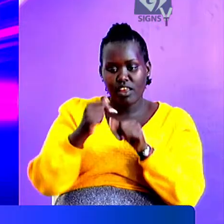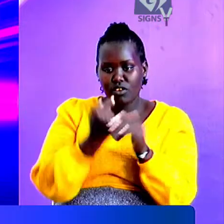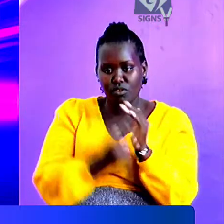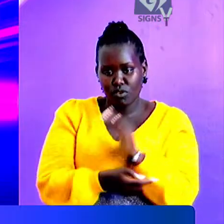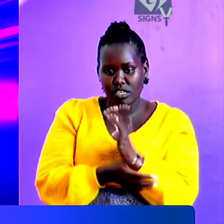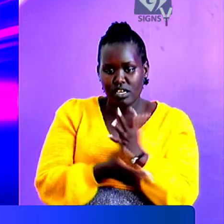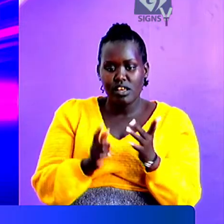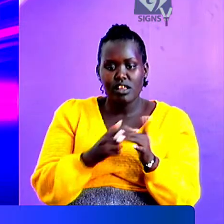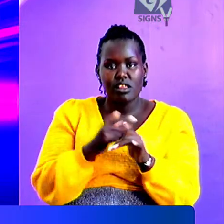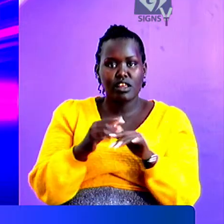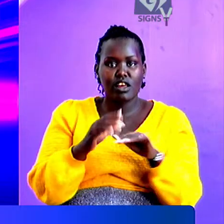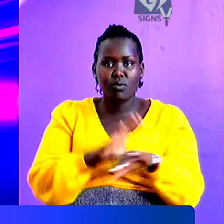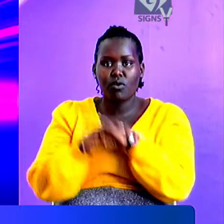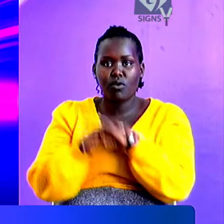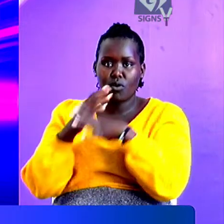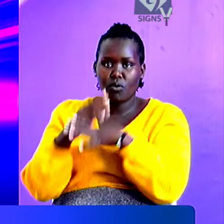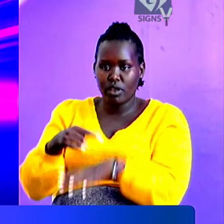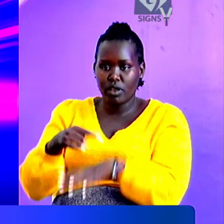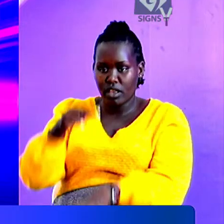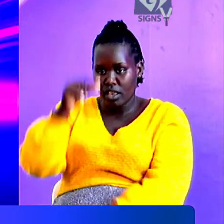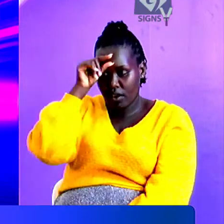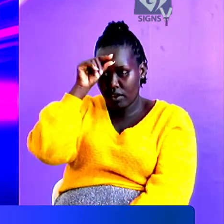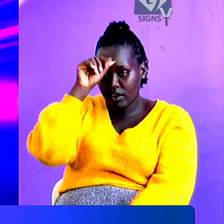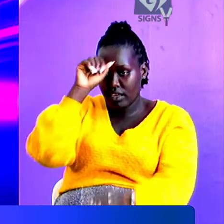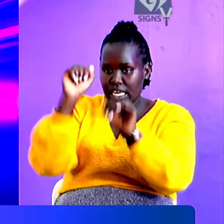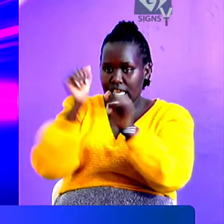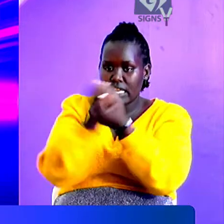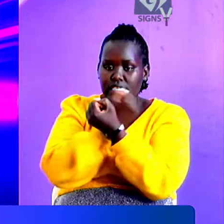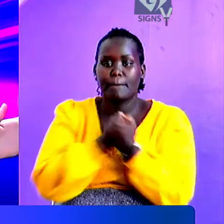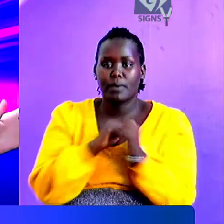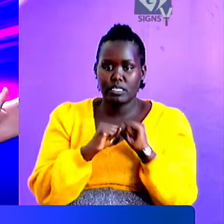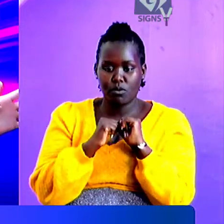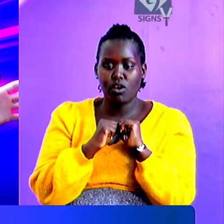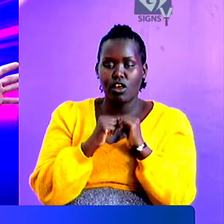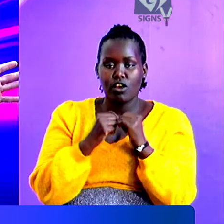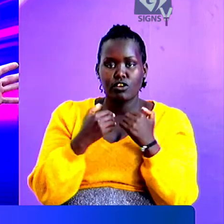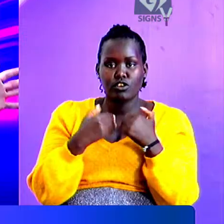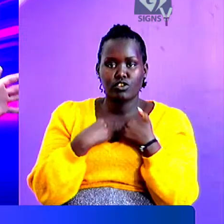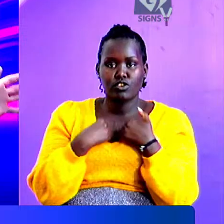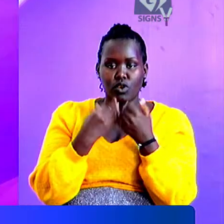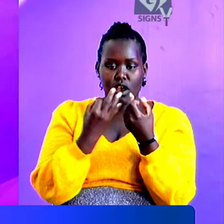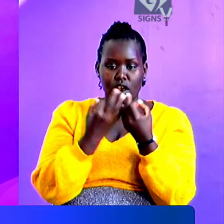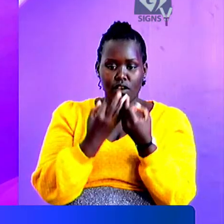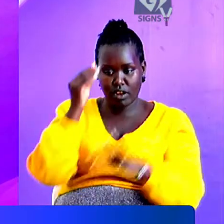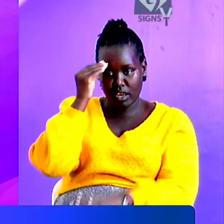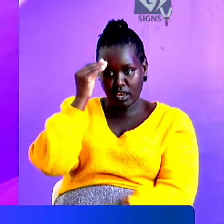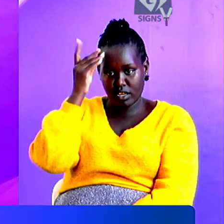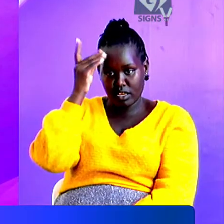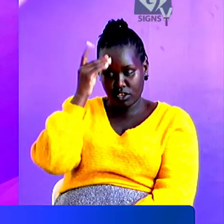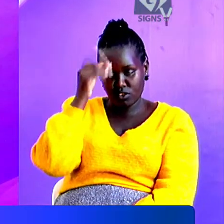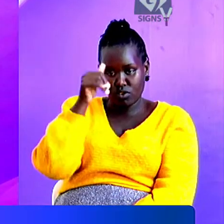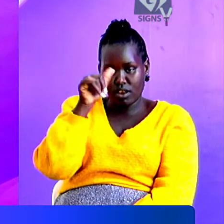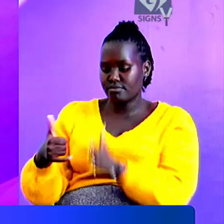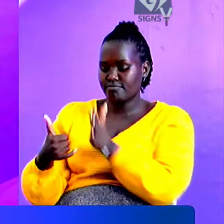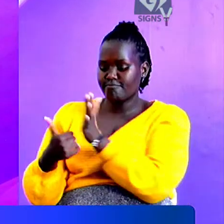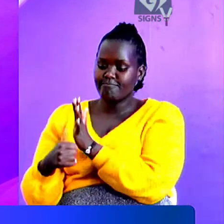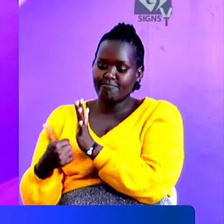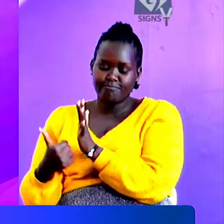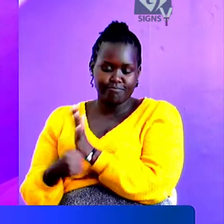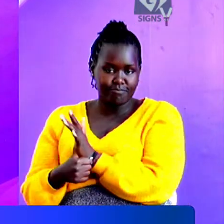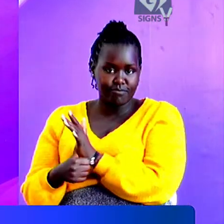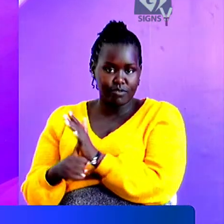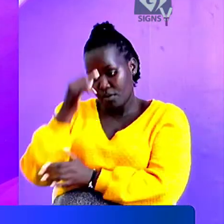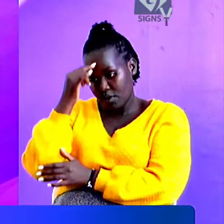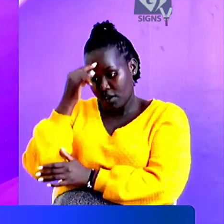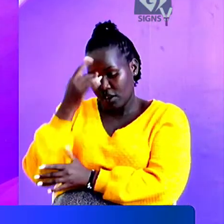away with government can no longer afford free Exact- education. exactly. And that is what we reported. And that is a problem. And that is a problem because it